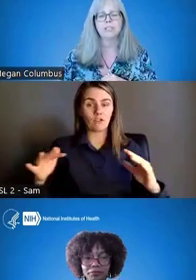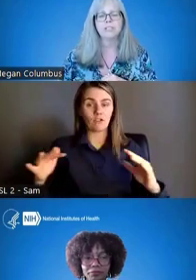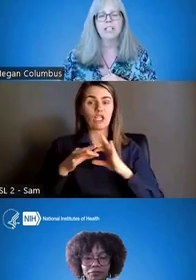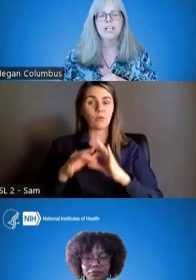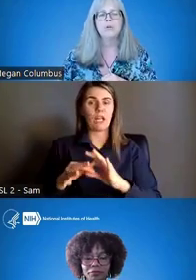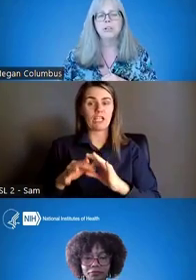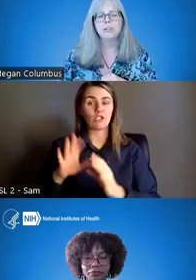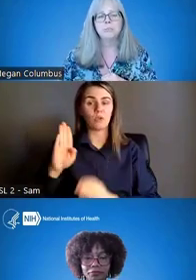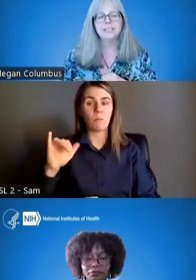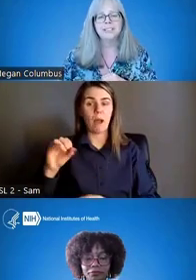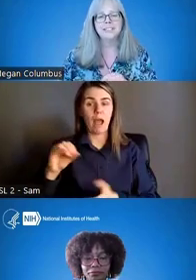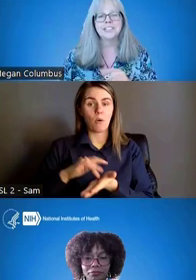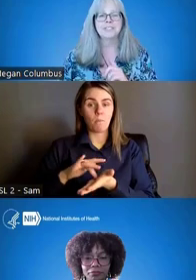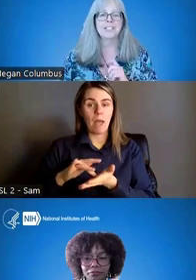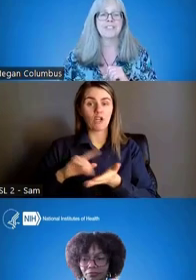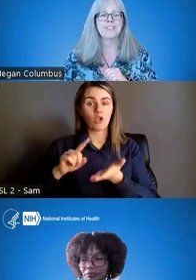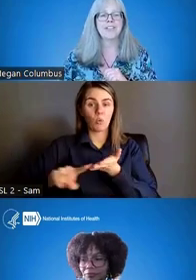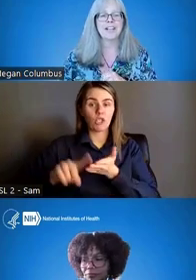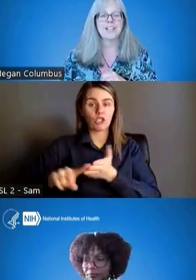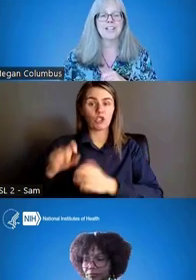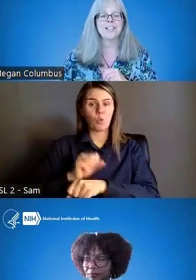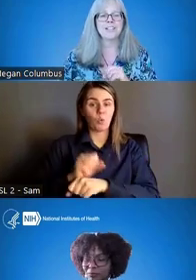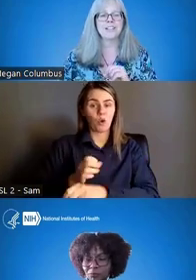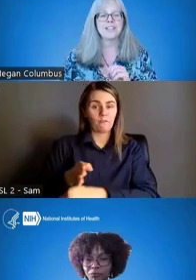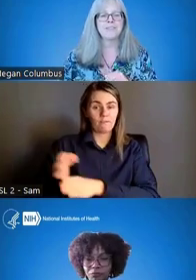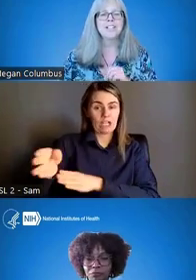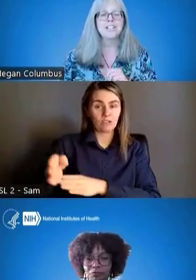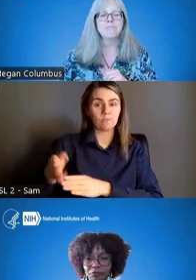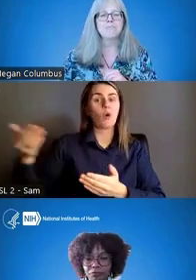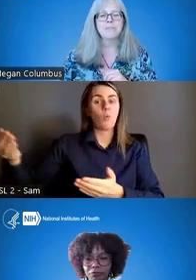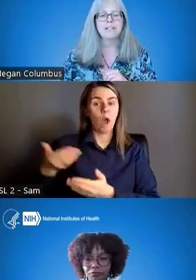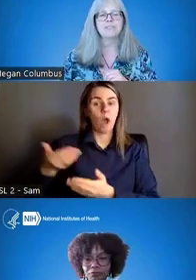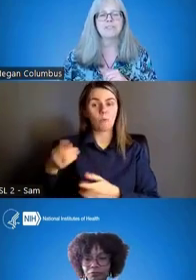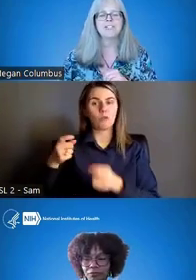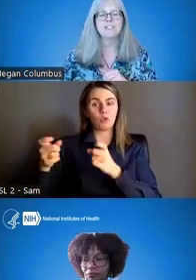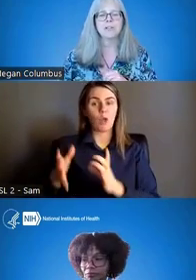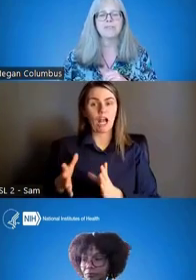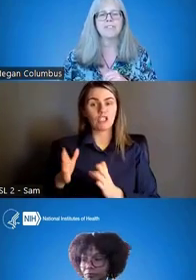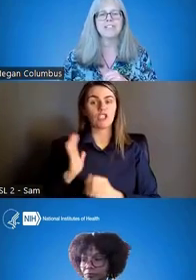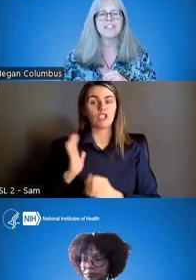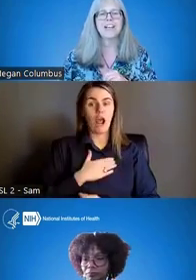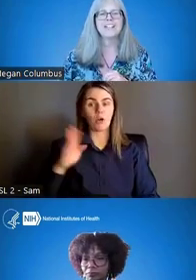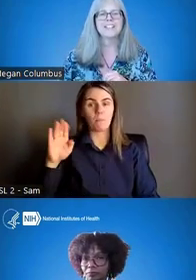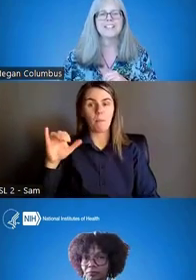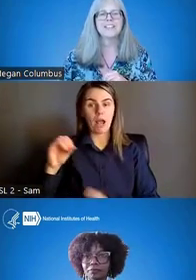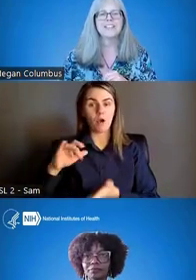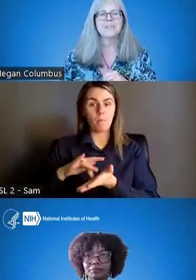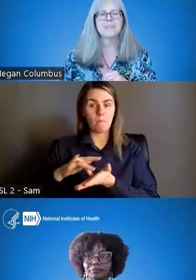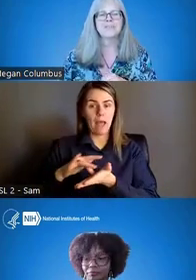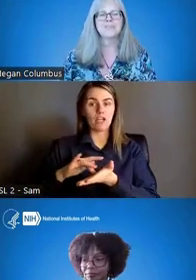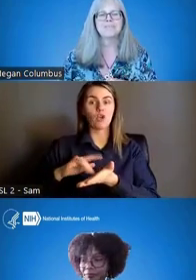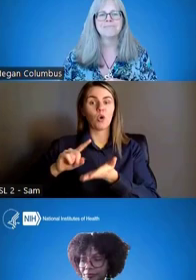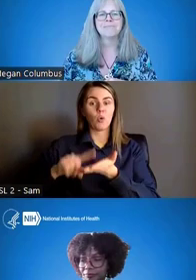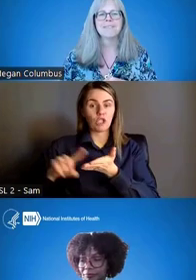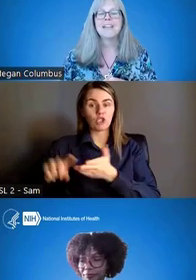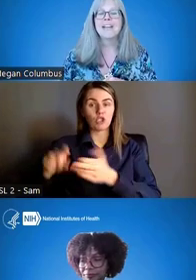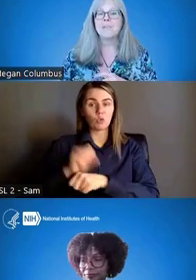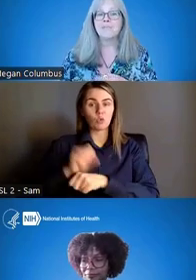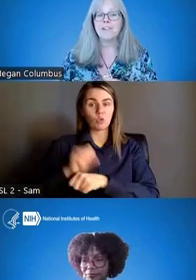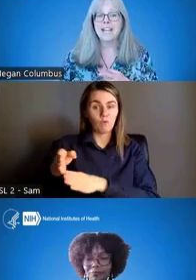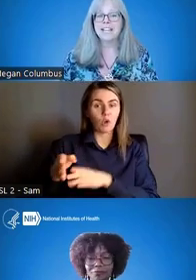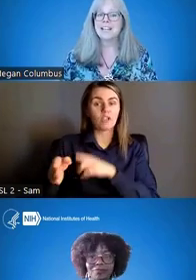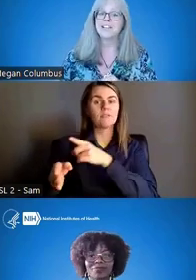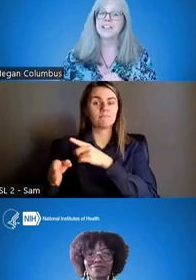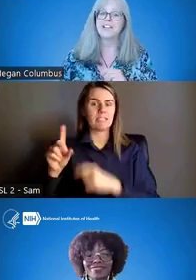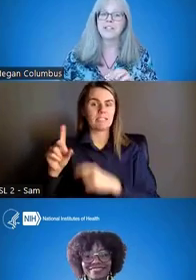workforce. Welcome, please, the director of NIH's Division of Biomedical Research Workforce, Dr. Erica Boone. And